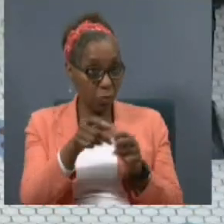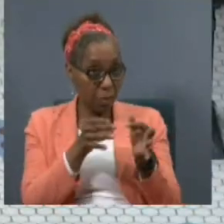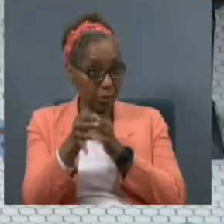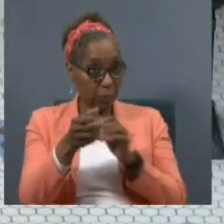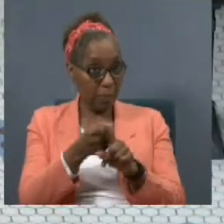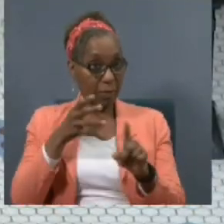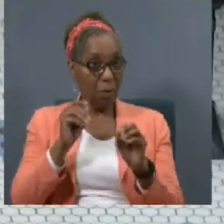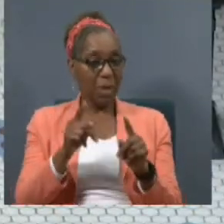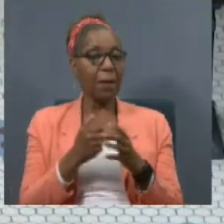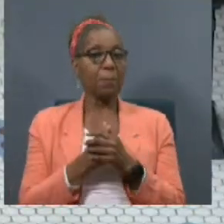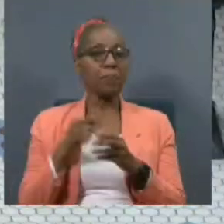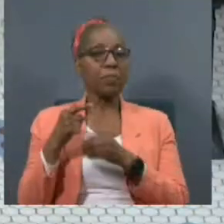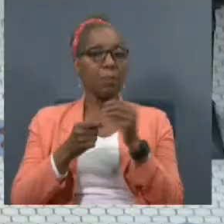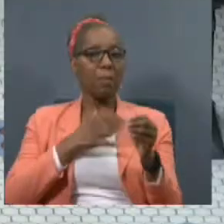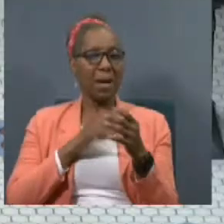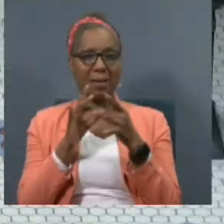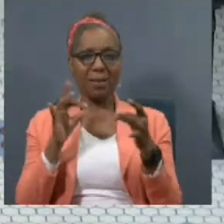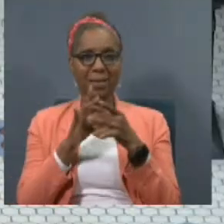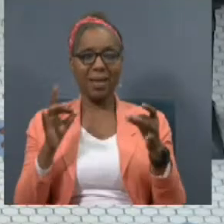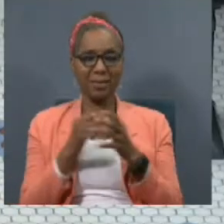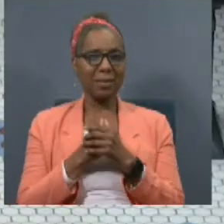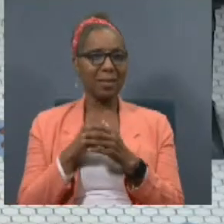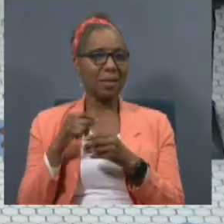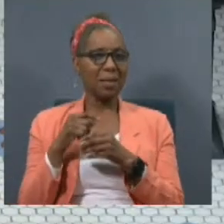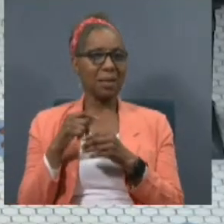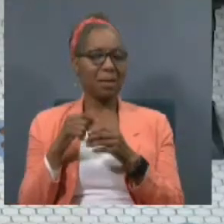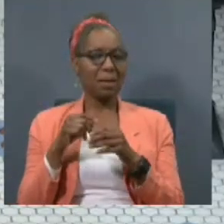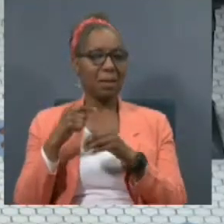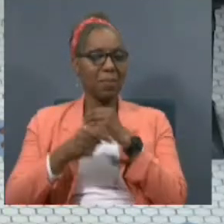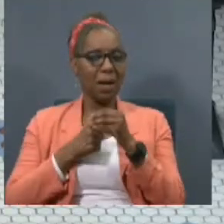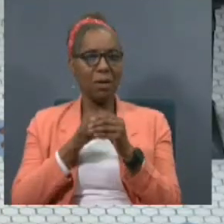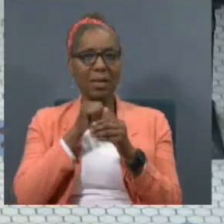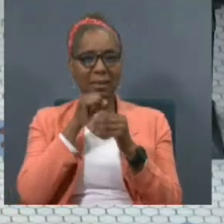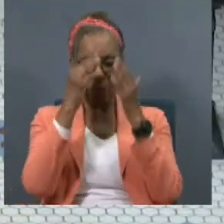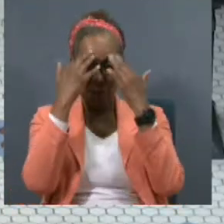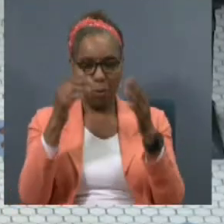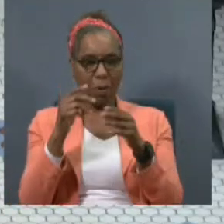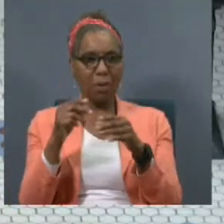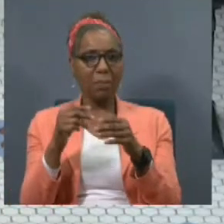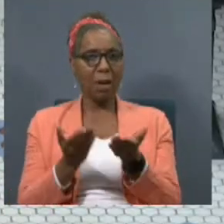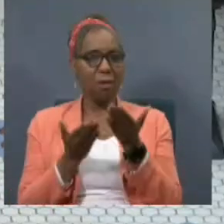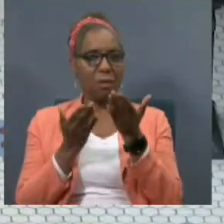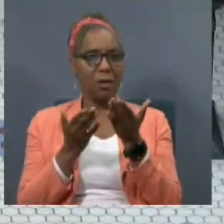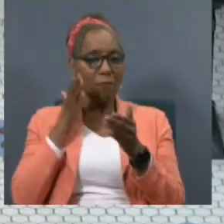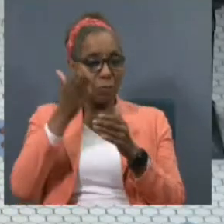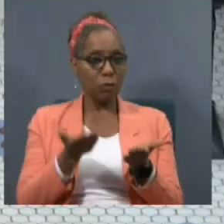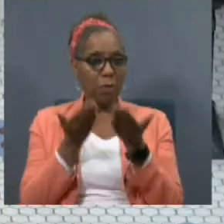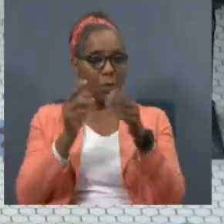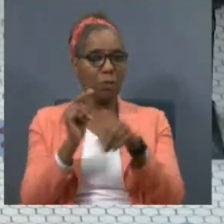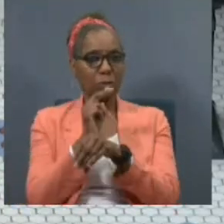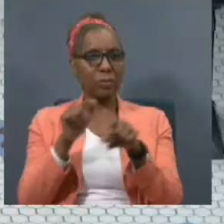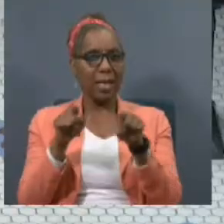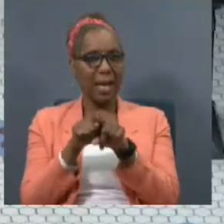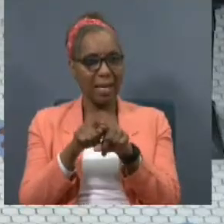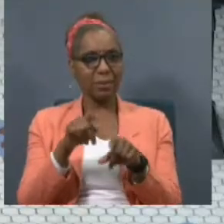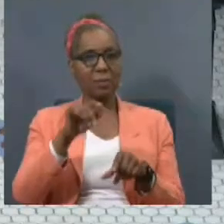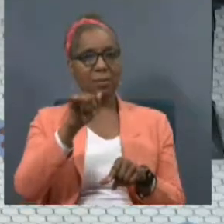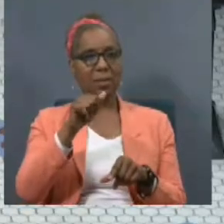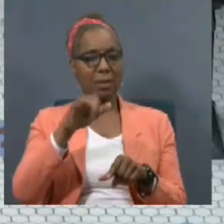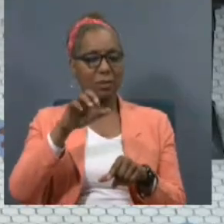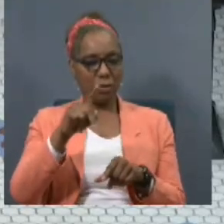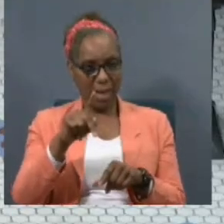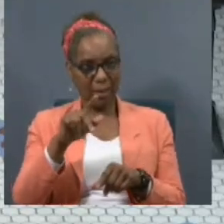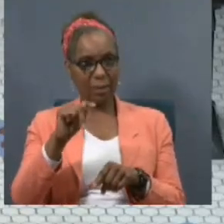with respect to my comments about not knowing future proposed uses, as Jack Thomas mentioned, that is a